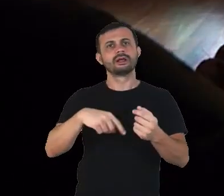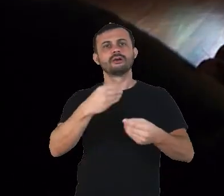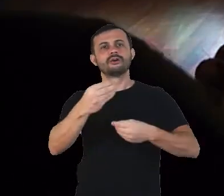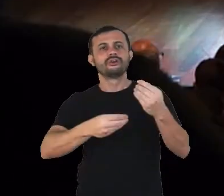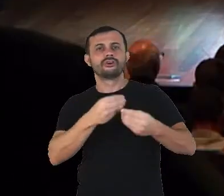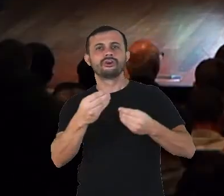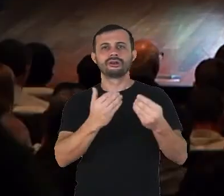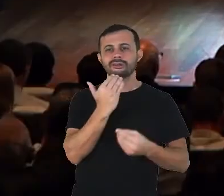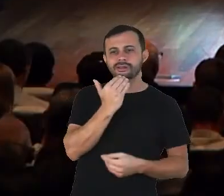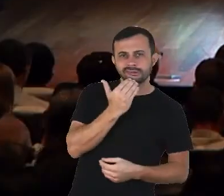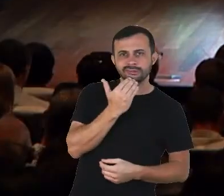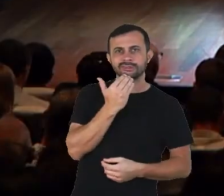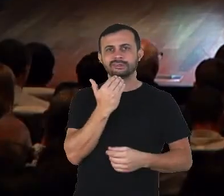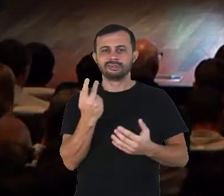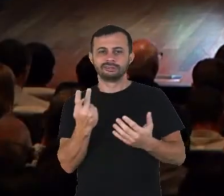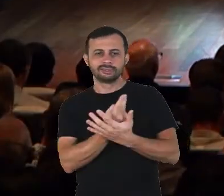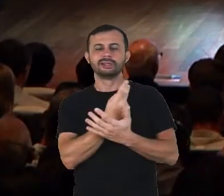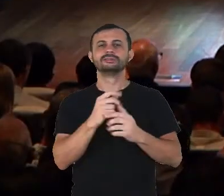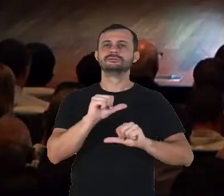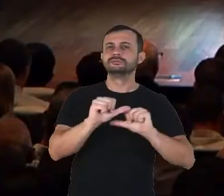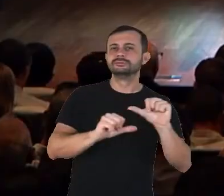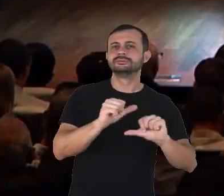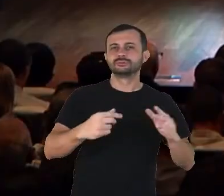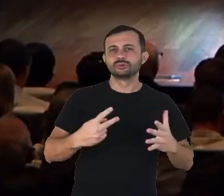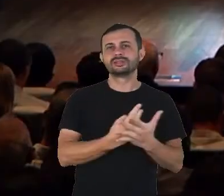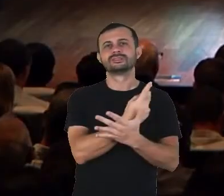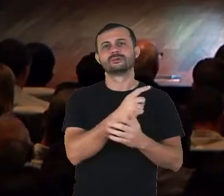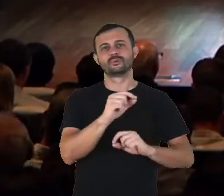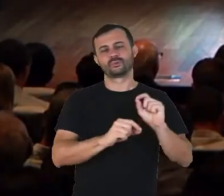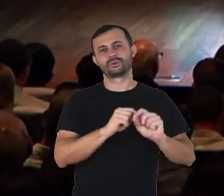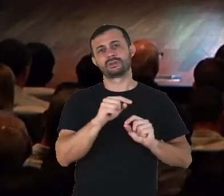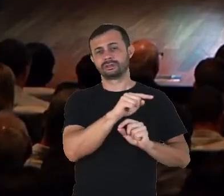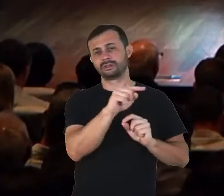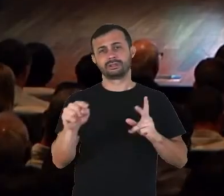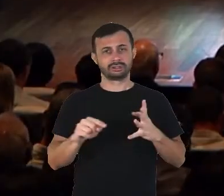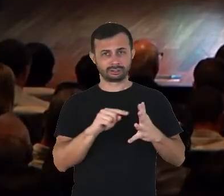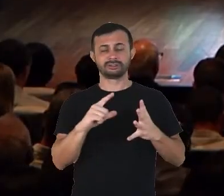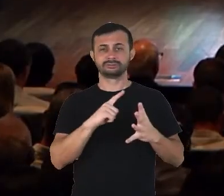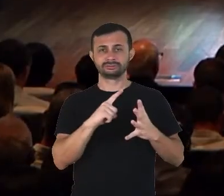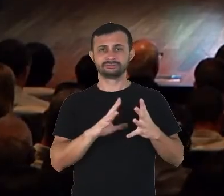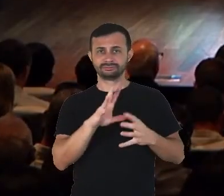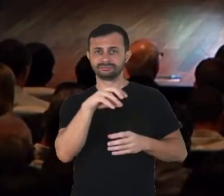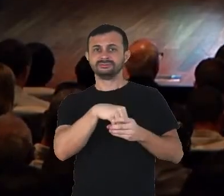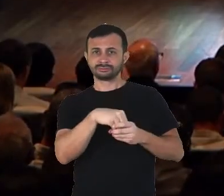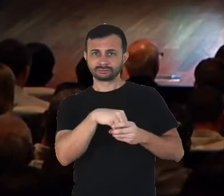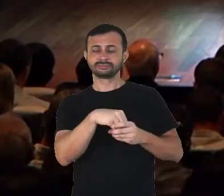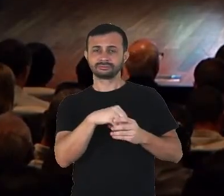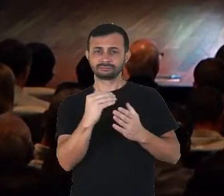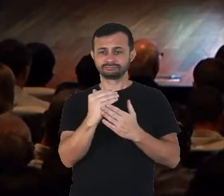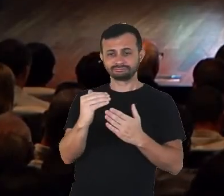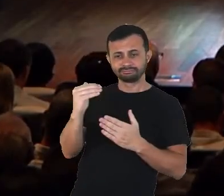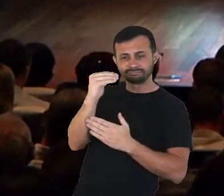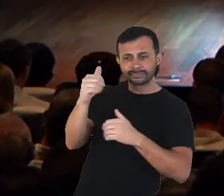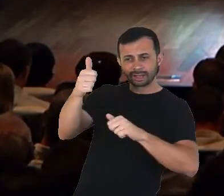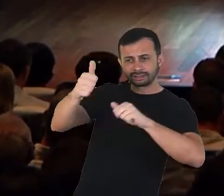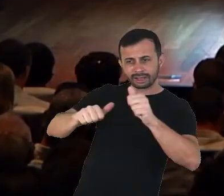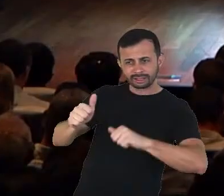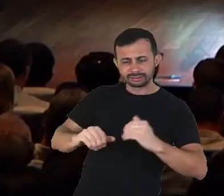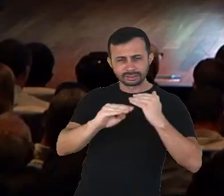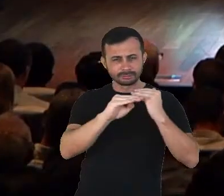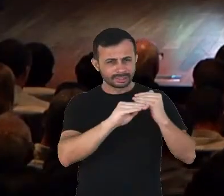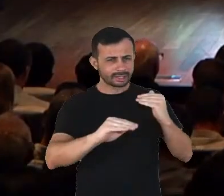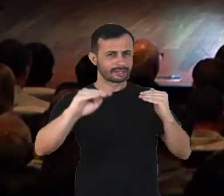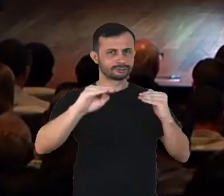stability analysis. We still need slope stability analysis, but deformation analysis long-term are gonna be the key. And then,